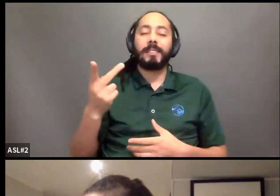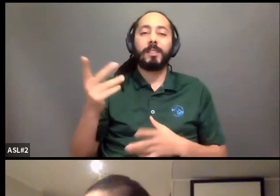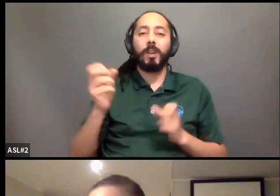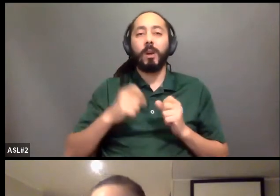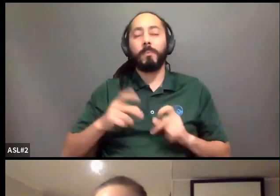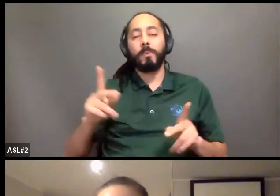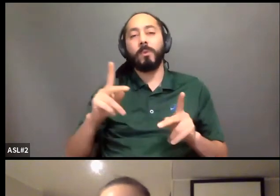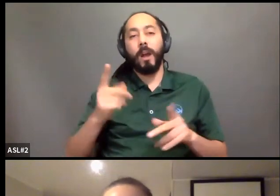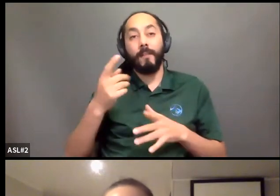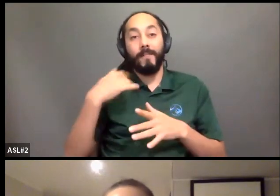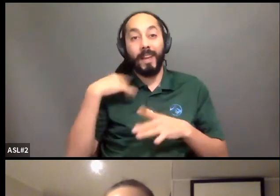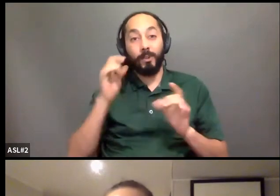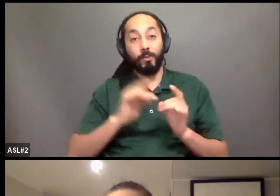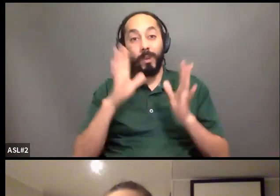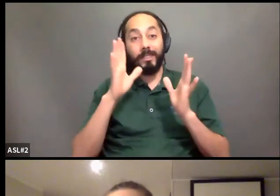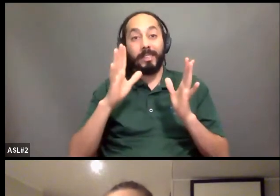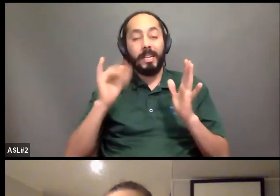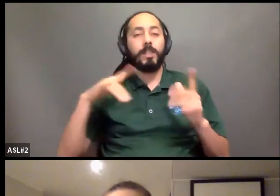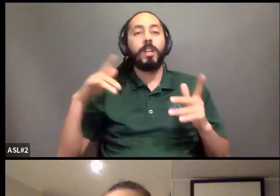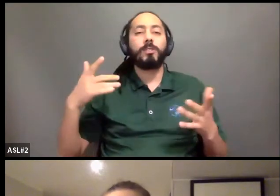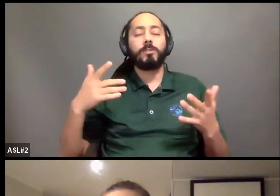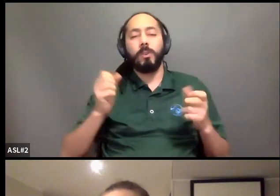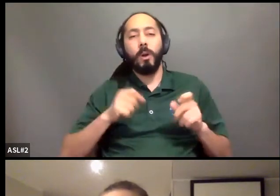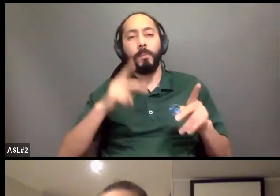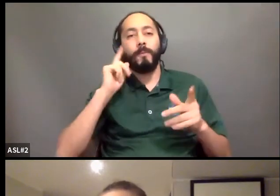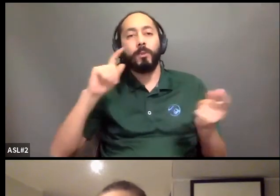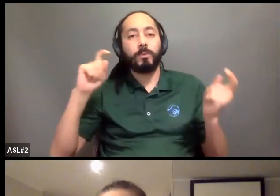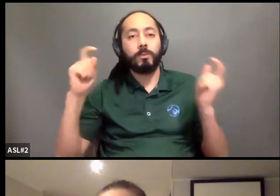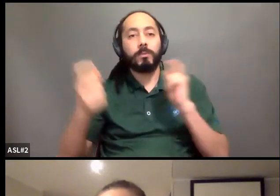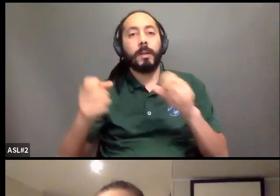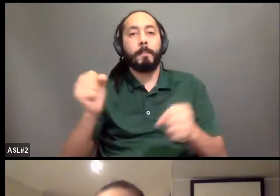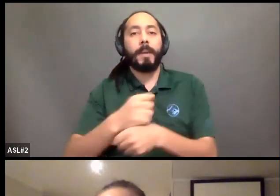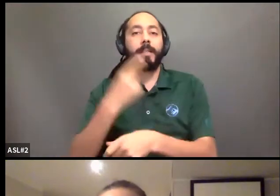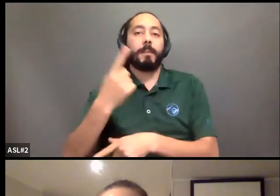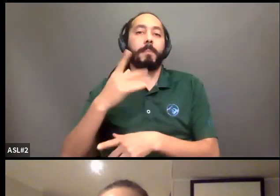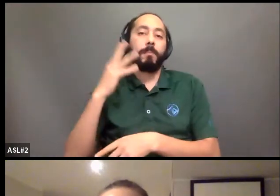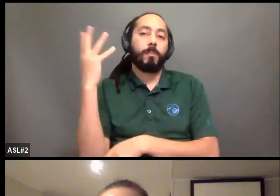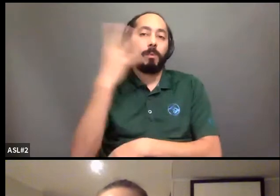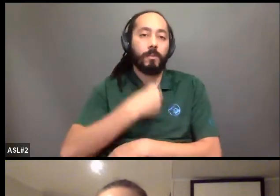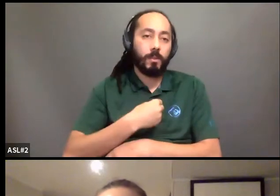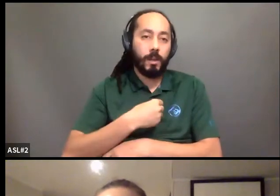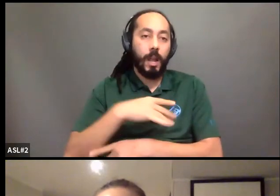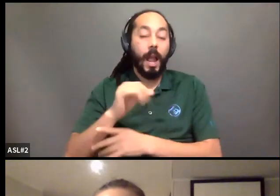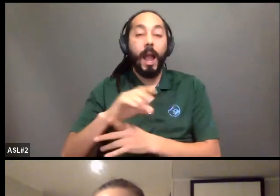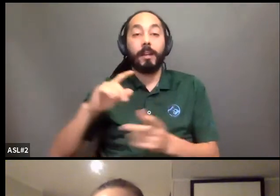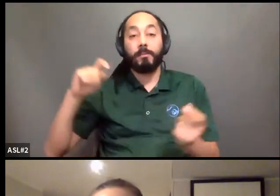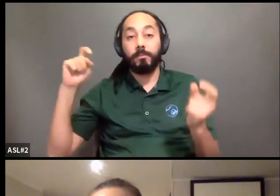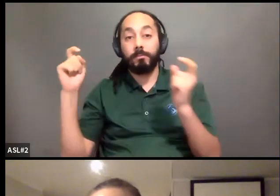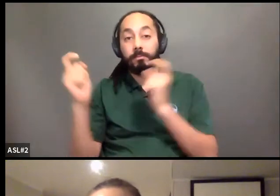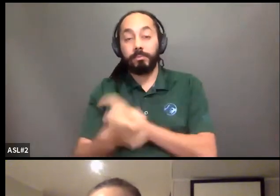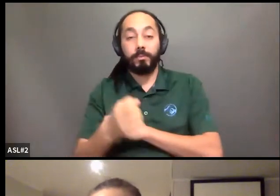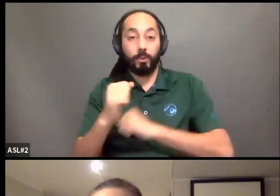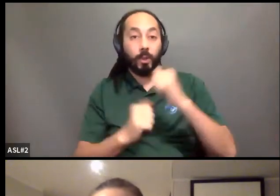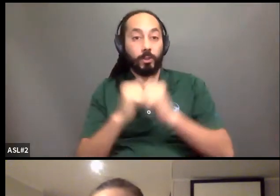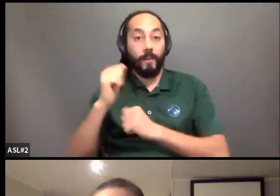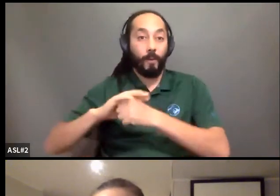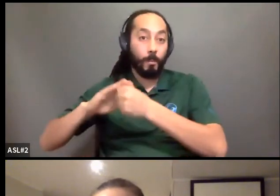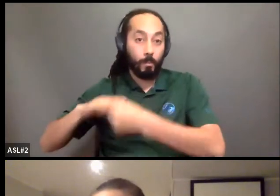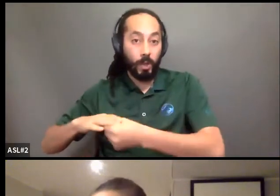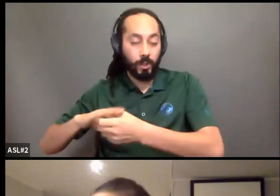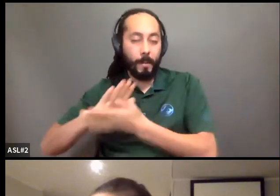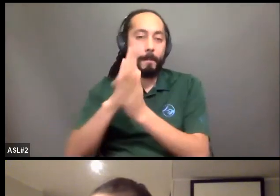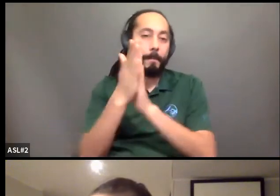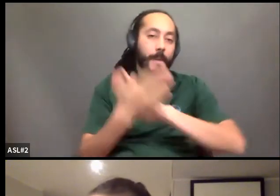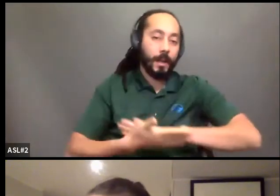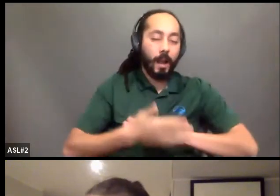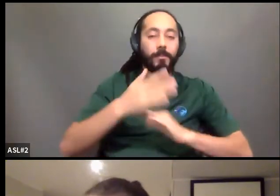transition to make something beautiful and to transform the infrastructure of oppression into infrastructure that is of